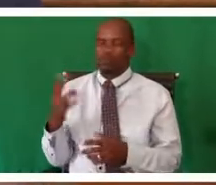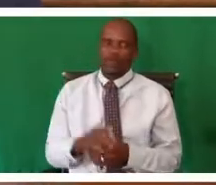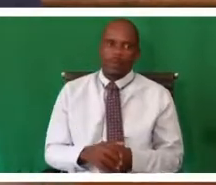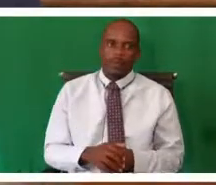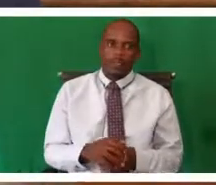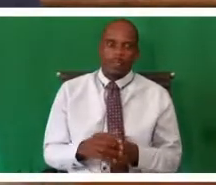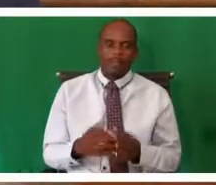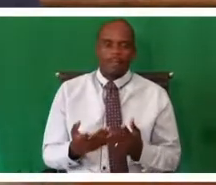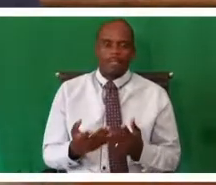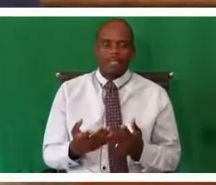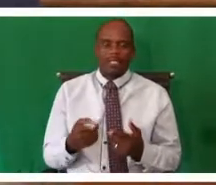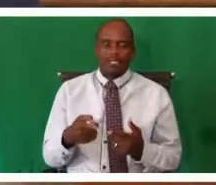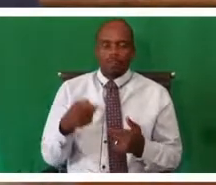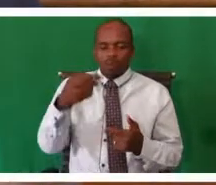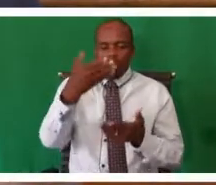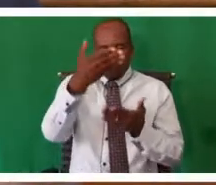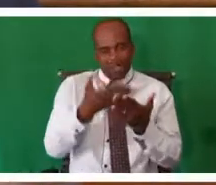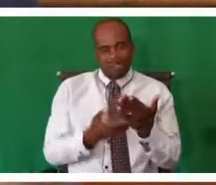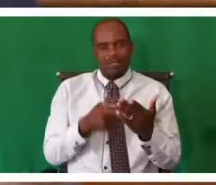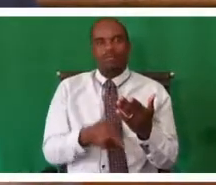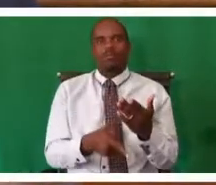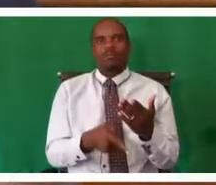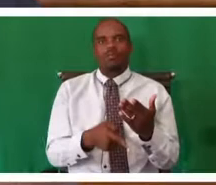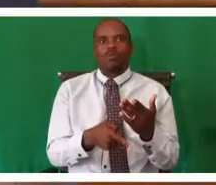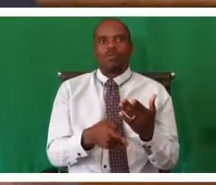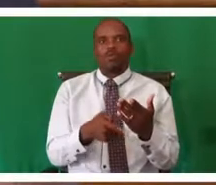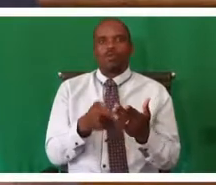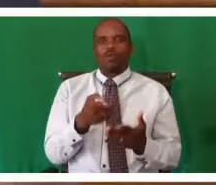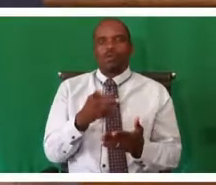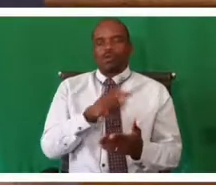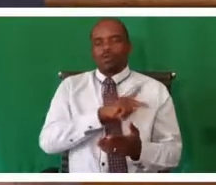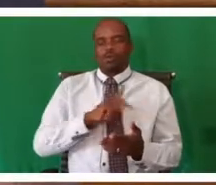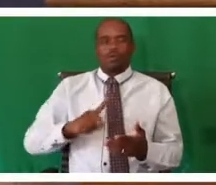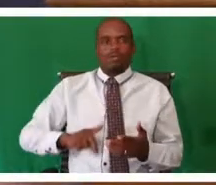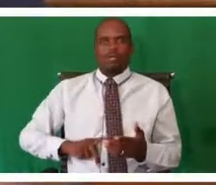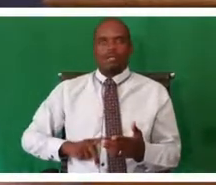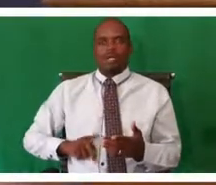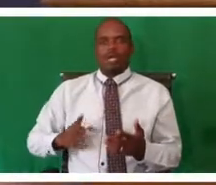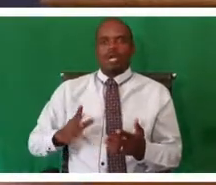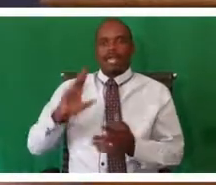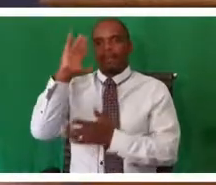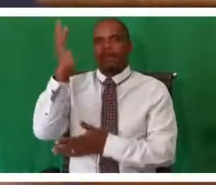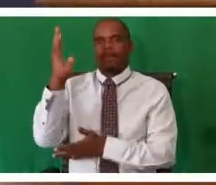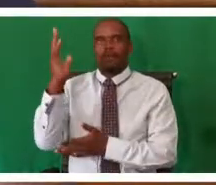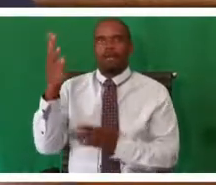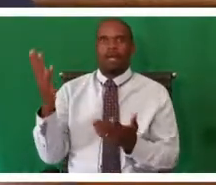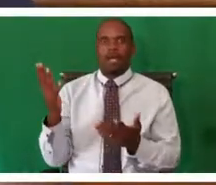In our midst, Speaker and Premier, we have the DG,